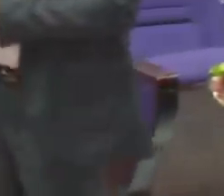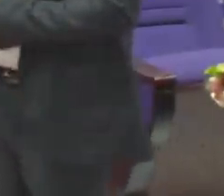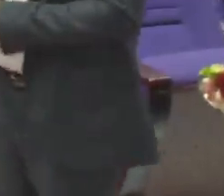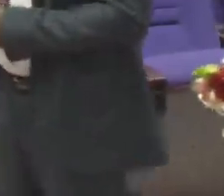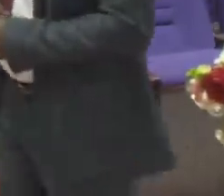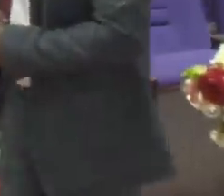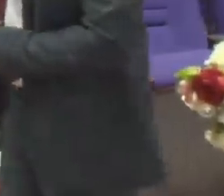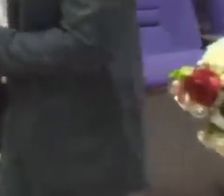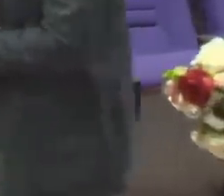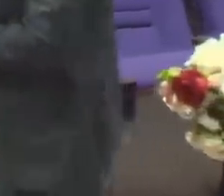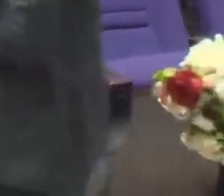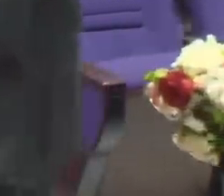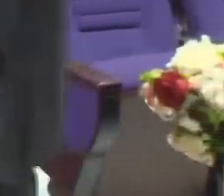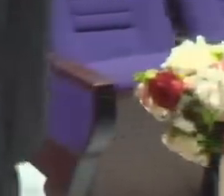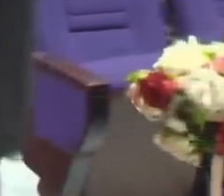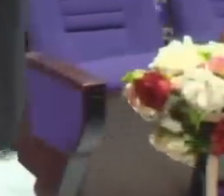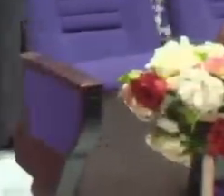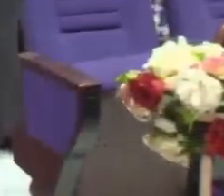Glory be to God.